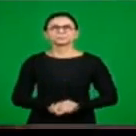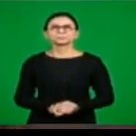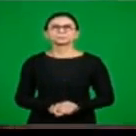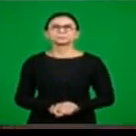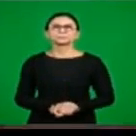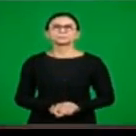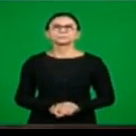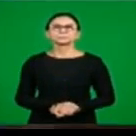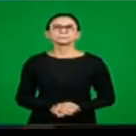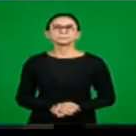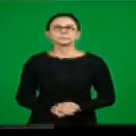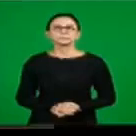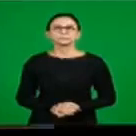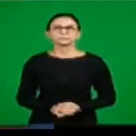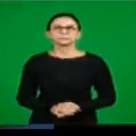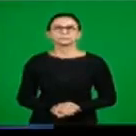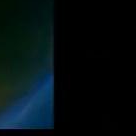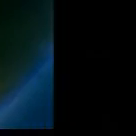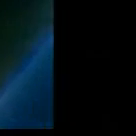of the Lord.